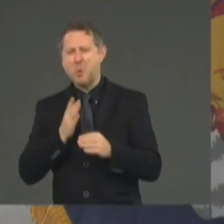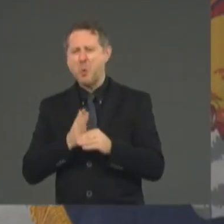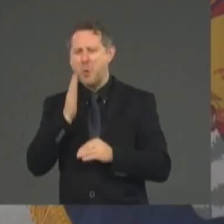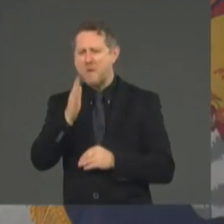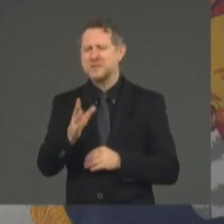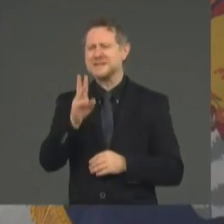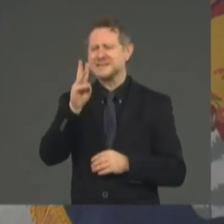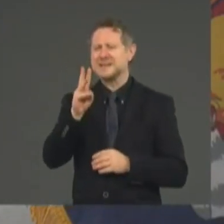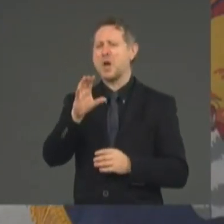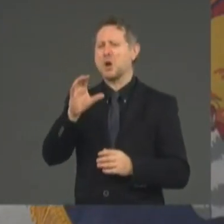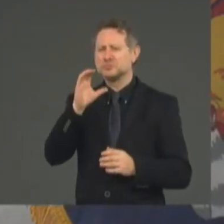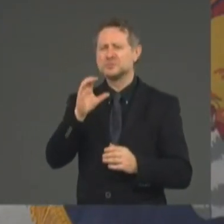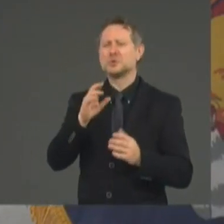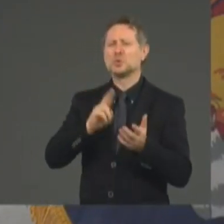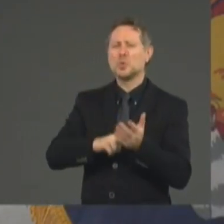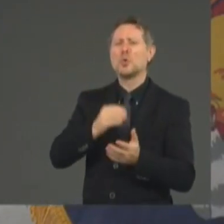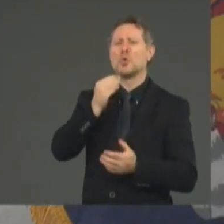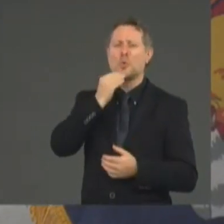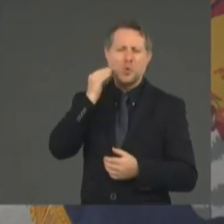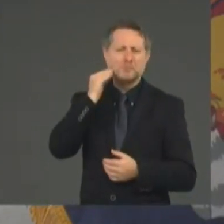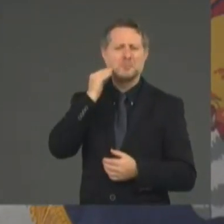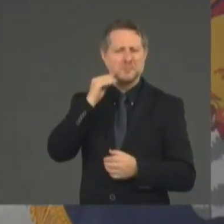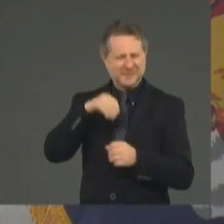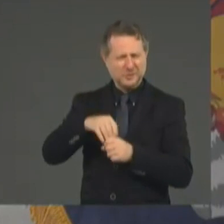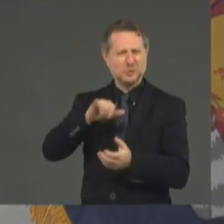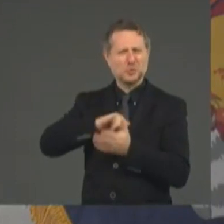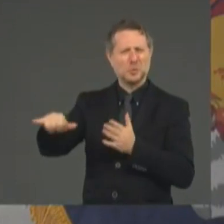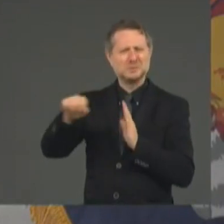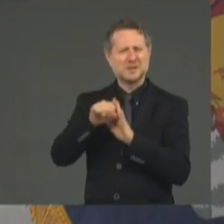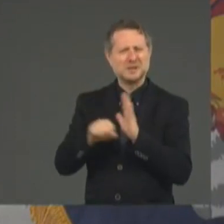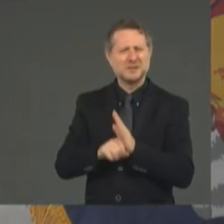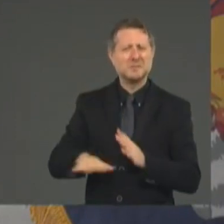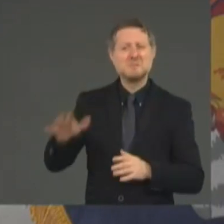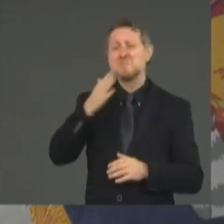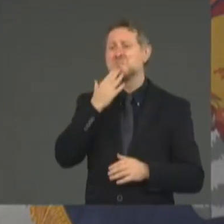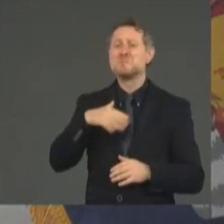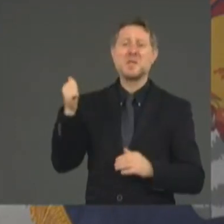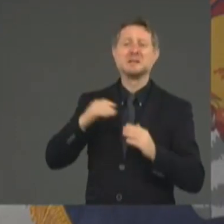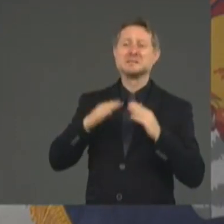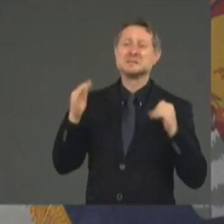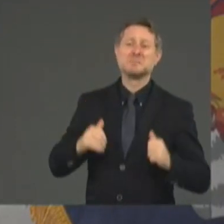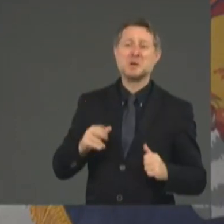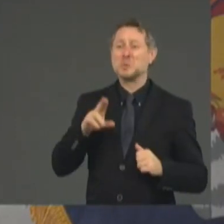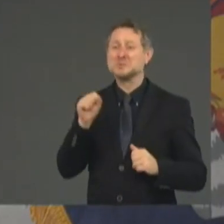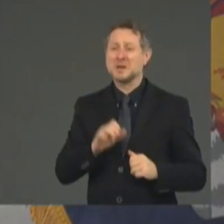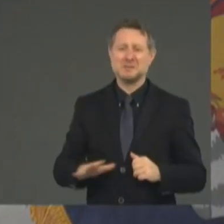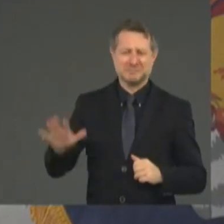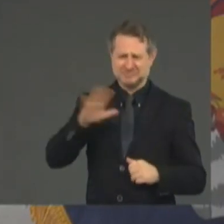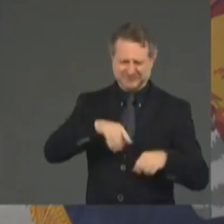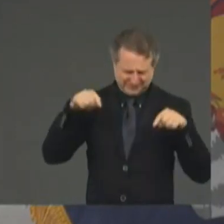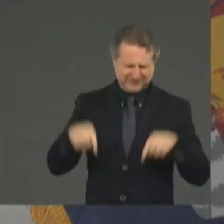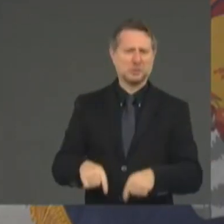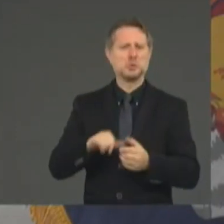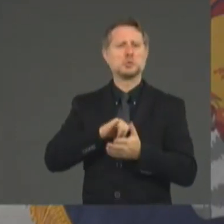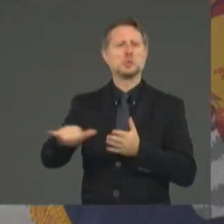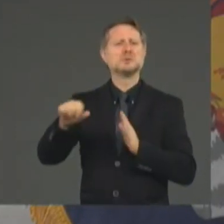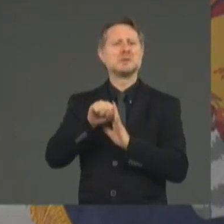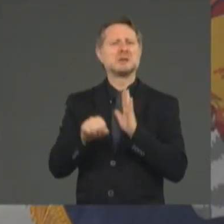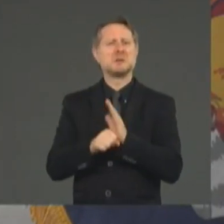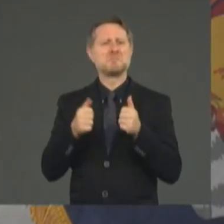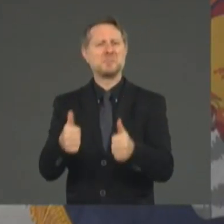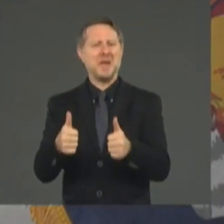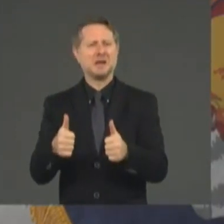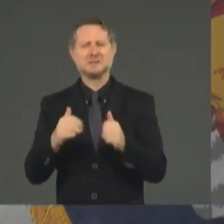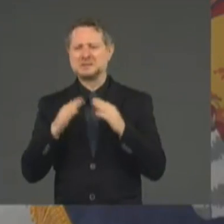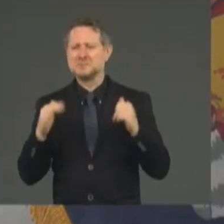homes. We've had one of the best nursing home systems in the country for a long period of time. You know, you can always have